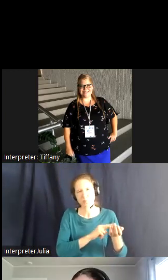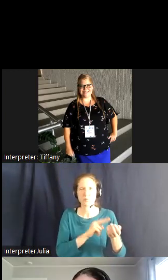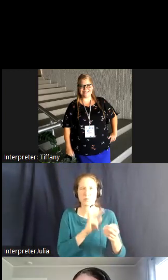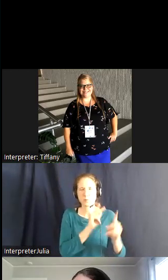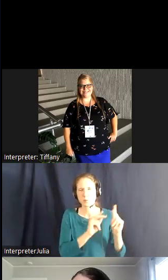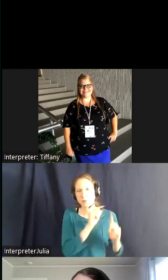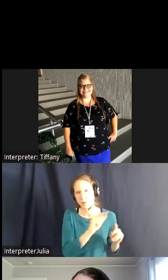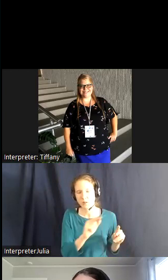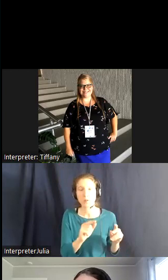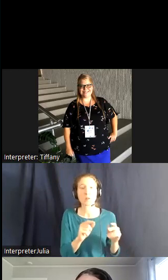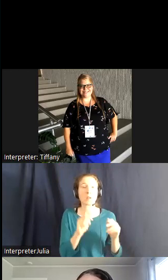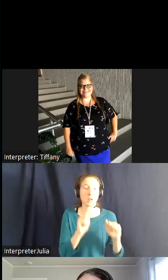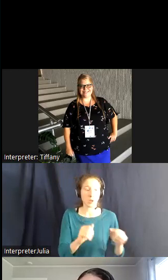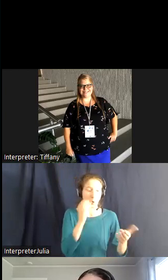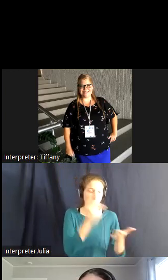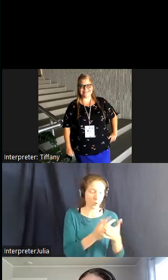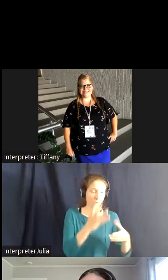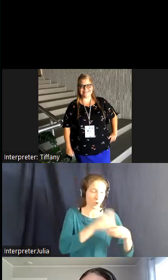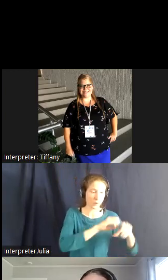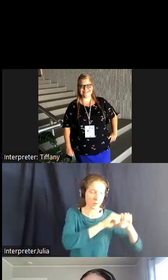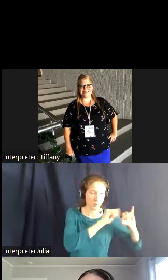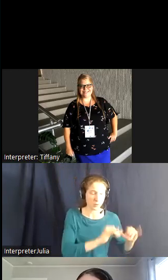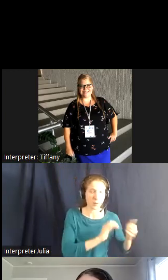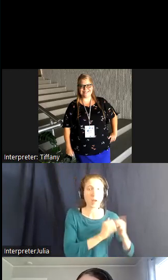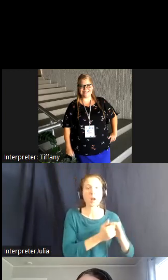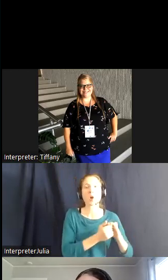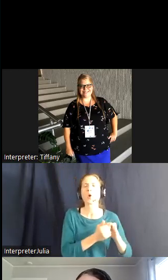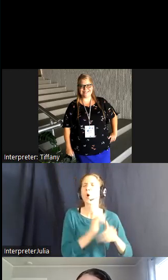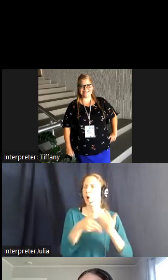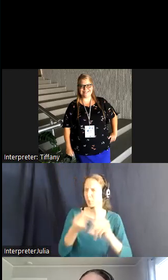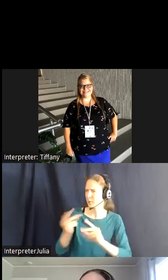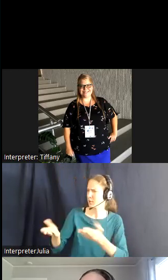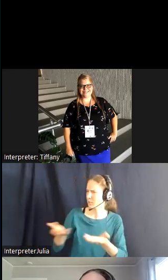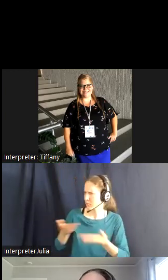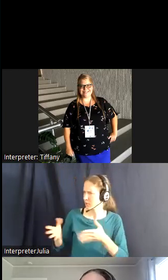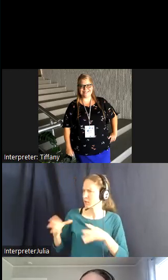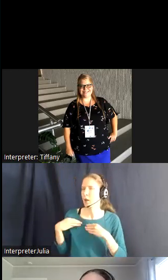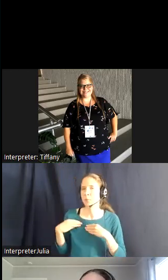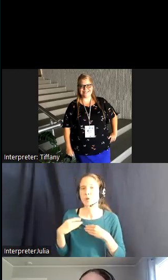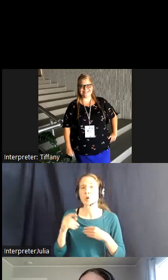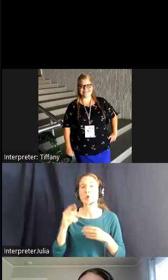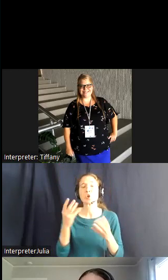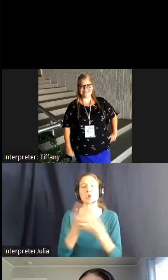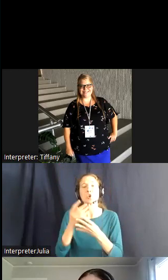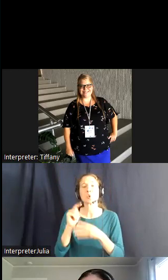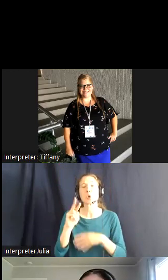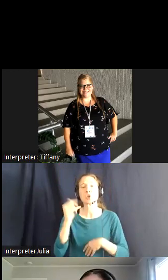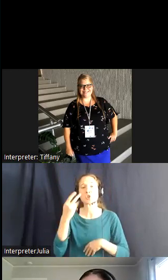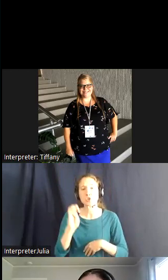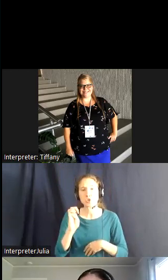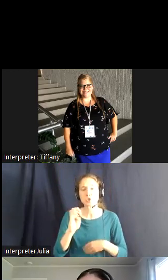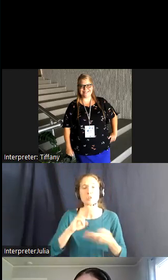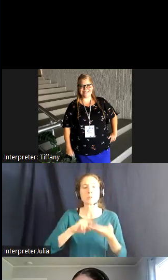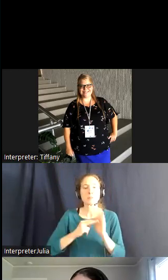turned away without appropriate care or coordination, and that triage includes referral to both other behavioral